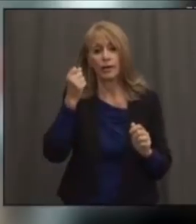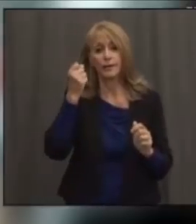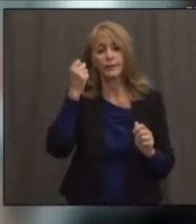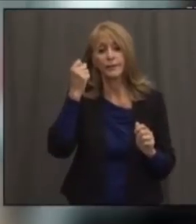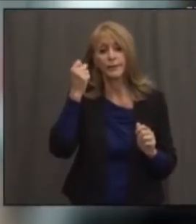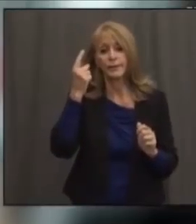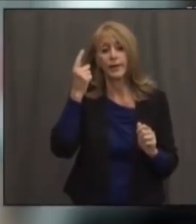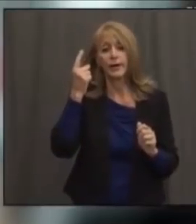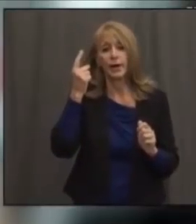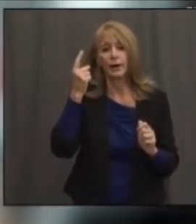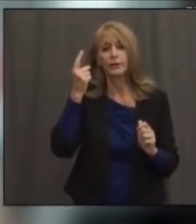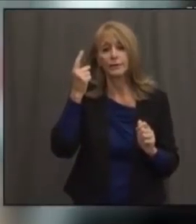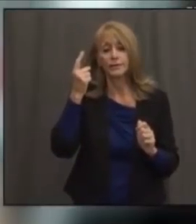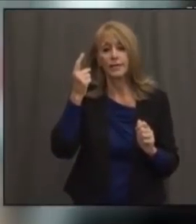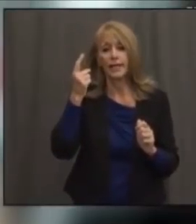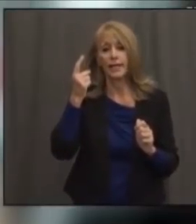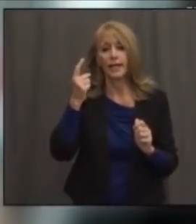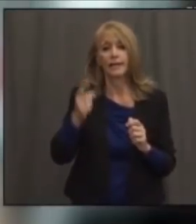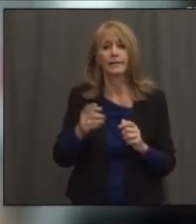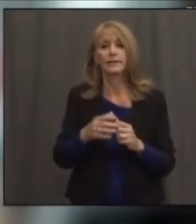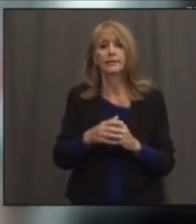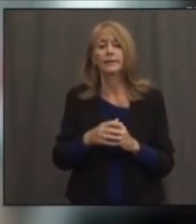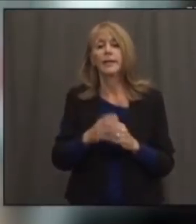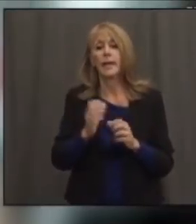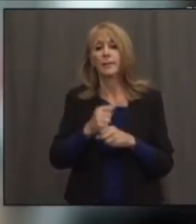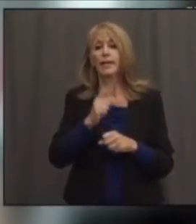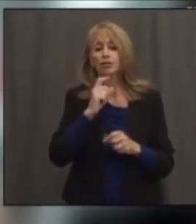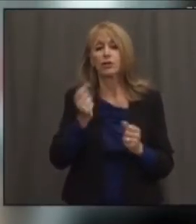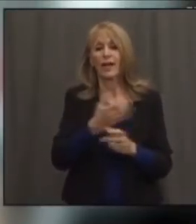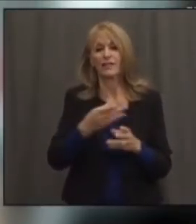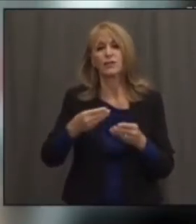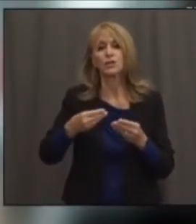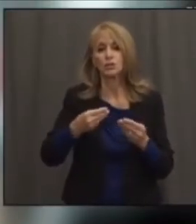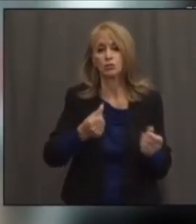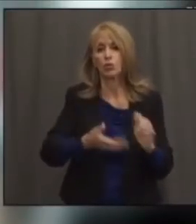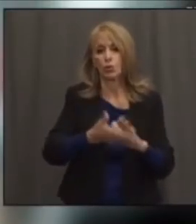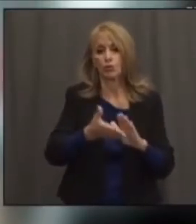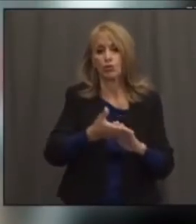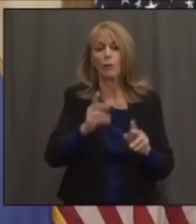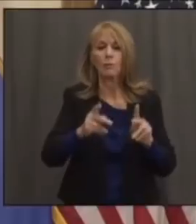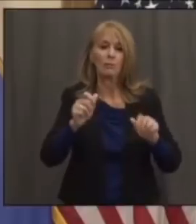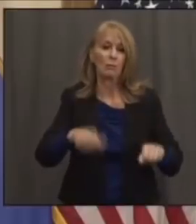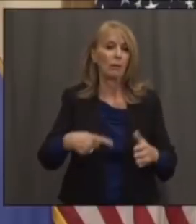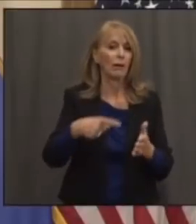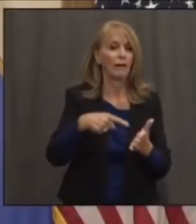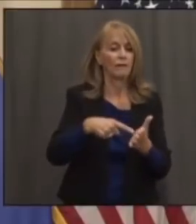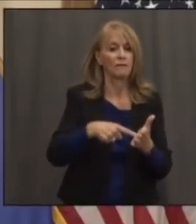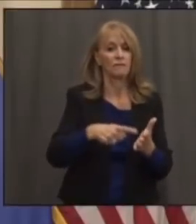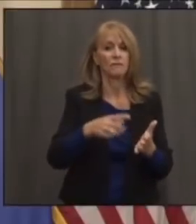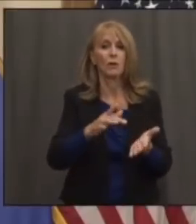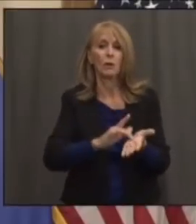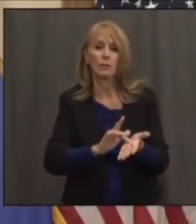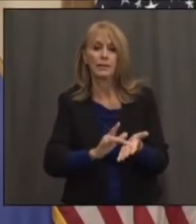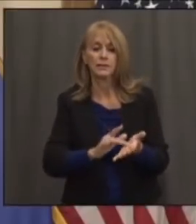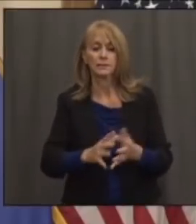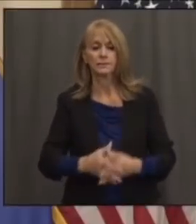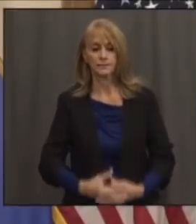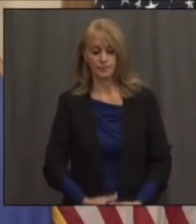circumstances and to get at the undesirable circumstances. Thanks. Okay, thank you,